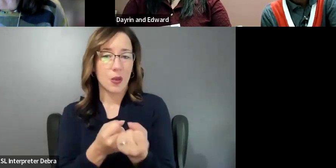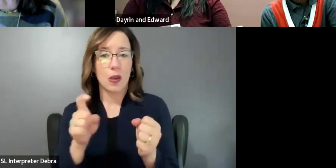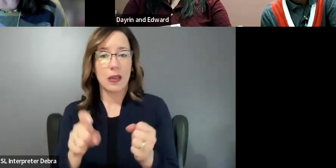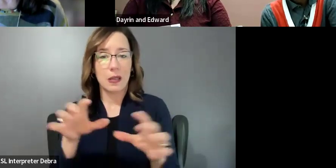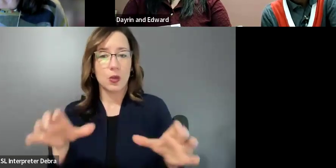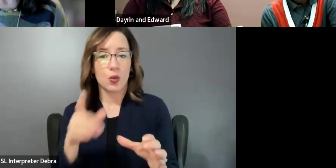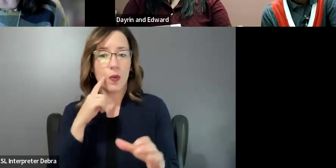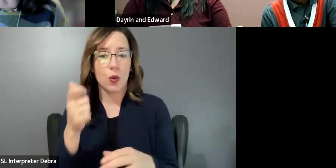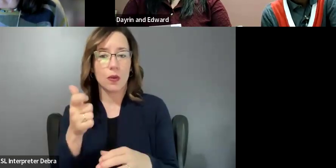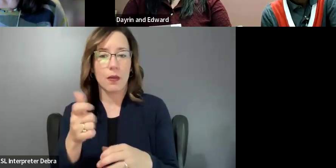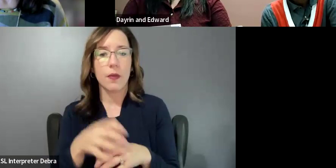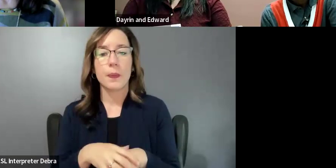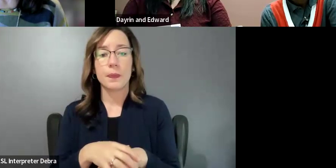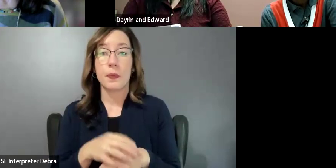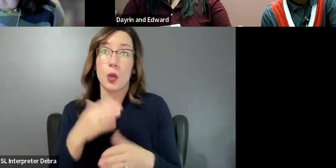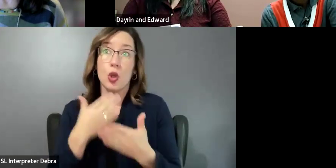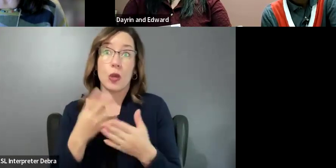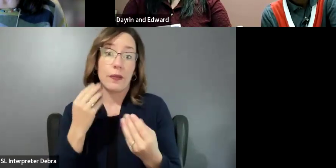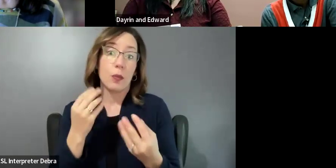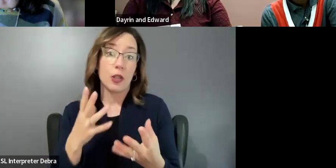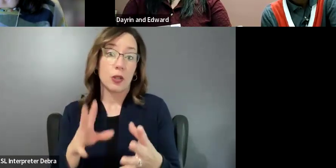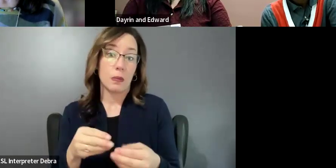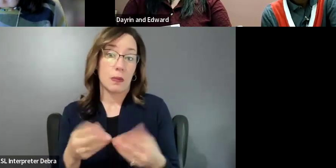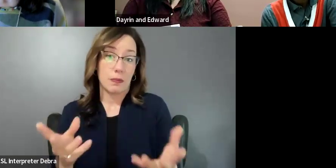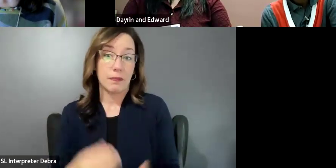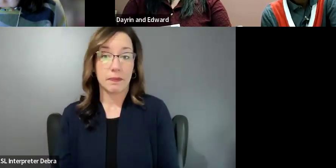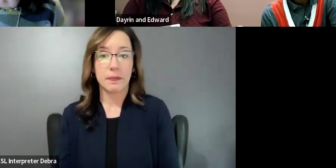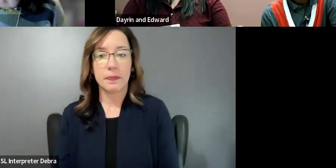So very, very good information being provided.